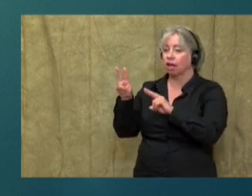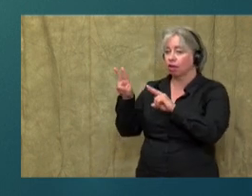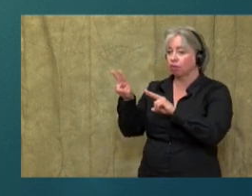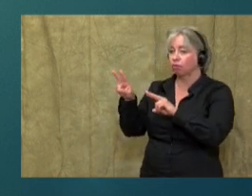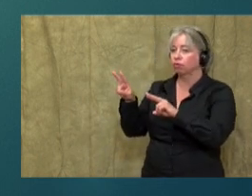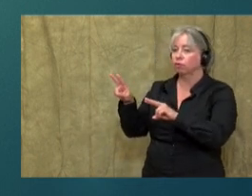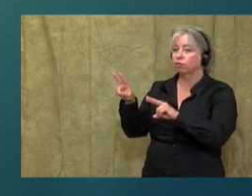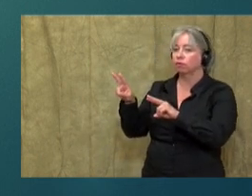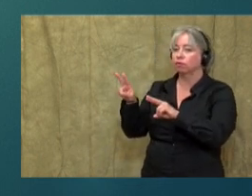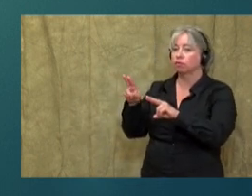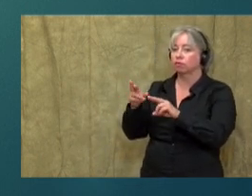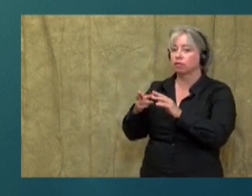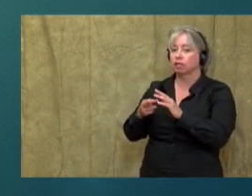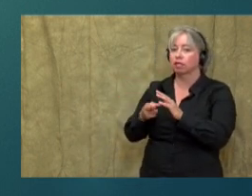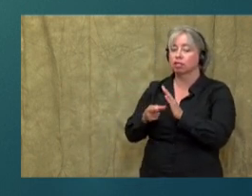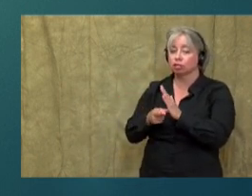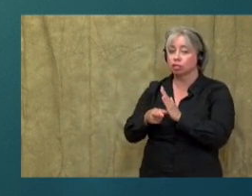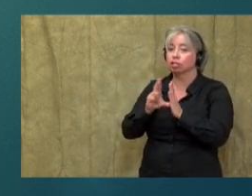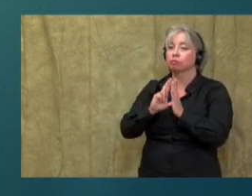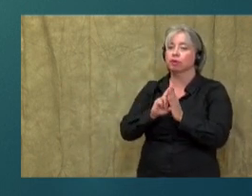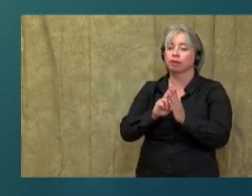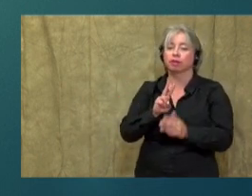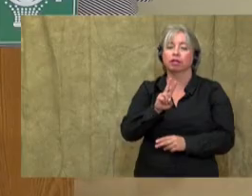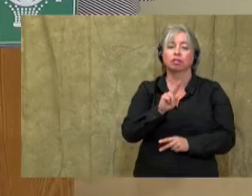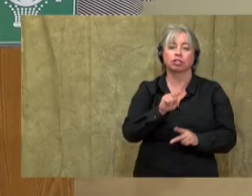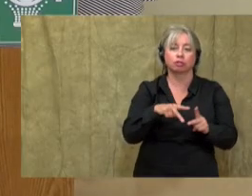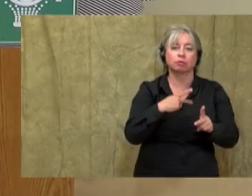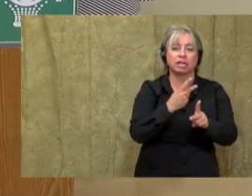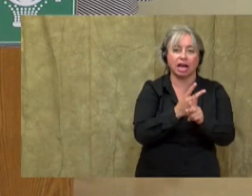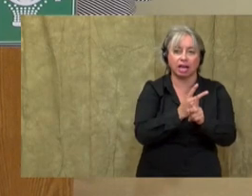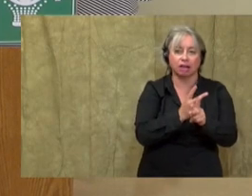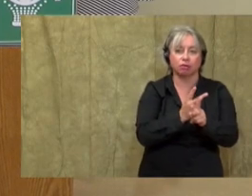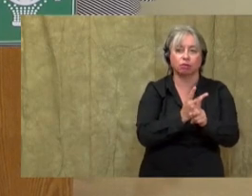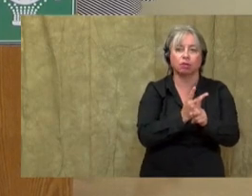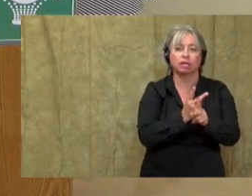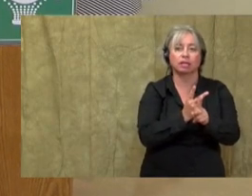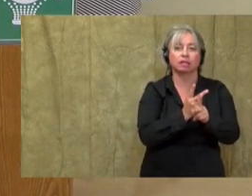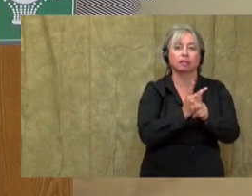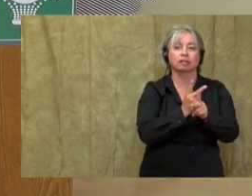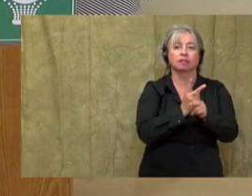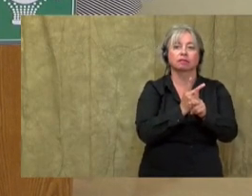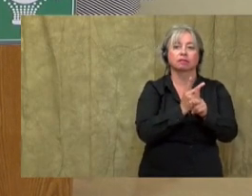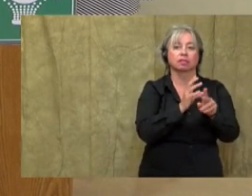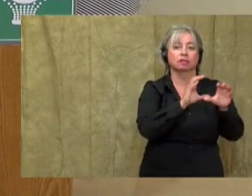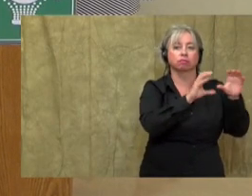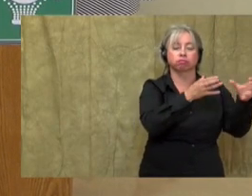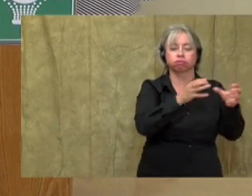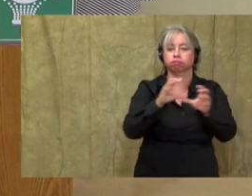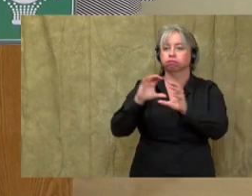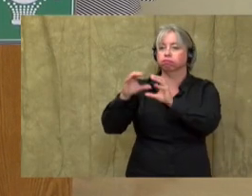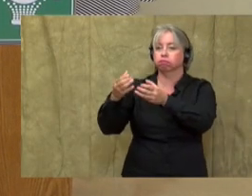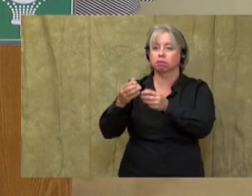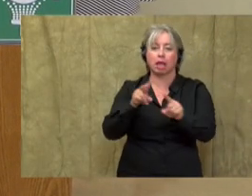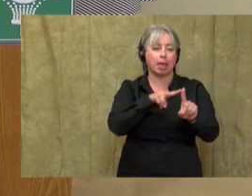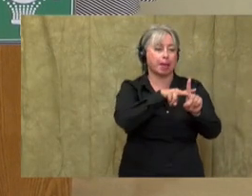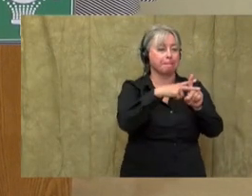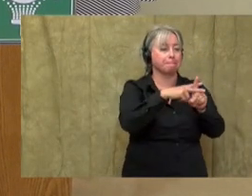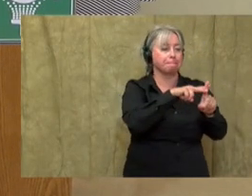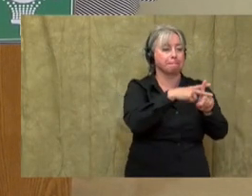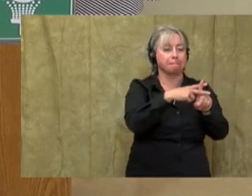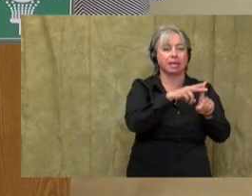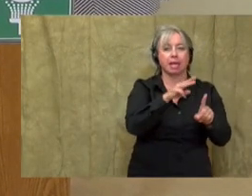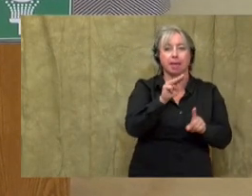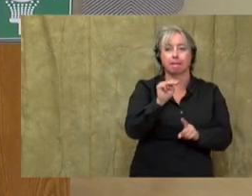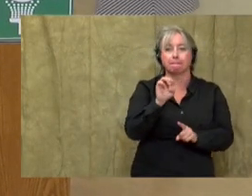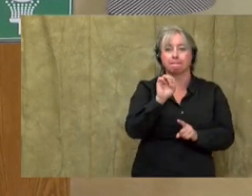have two types of waves. We have mechanical waves. Recall that means that they